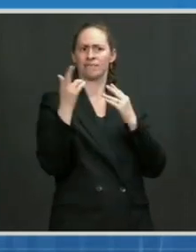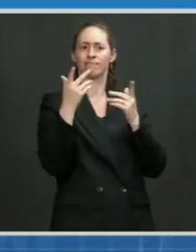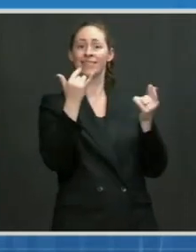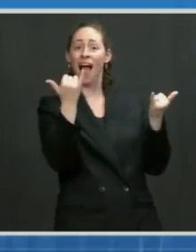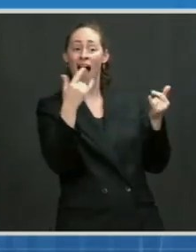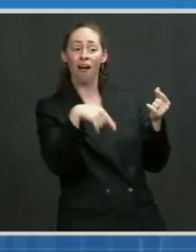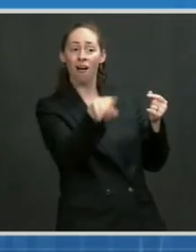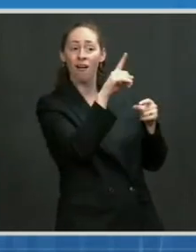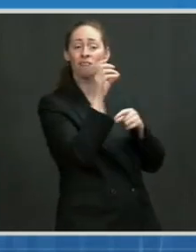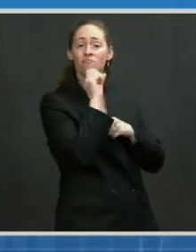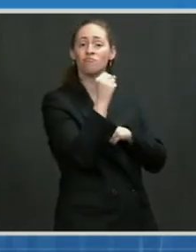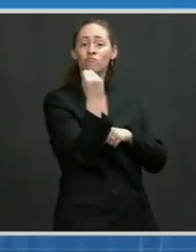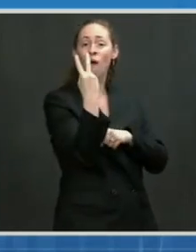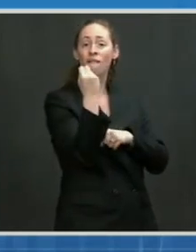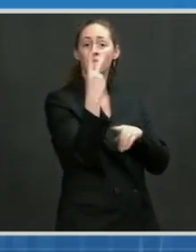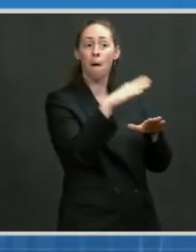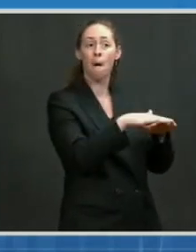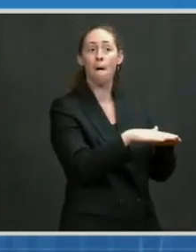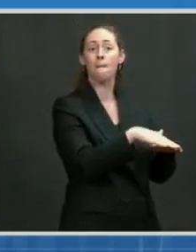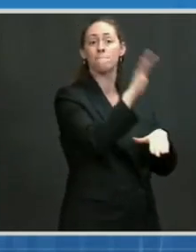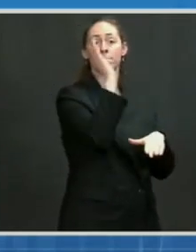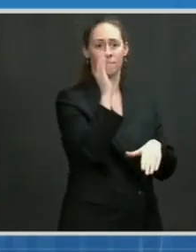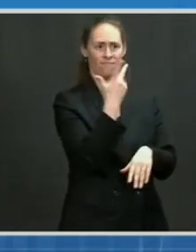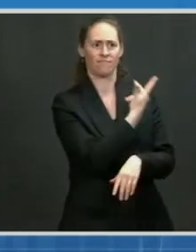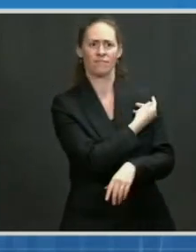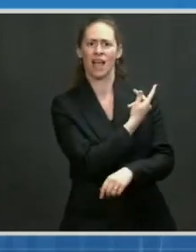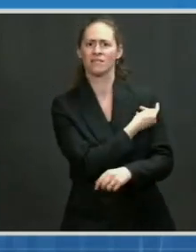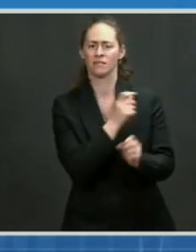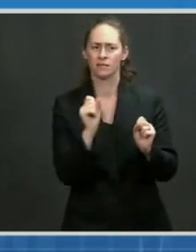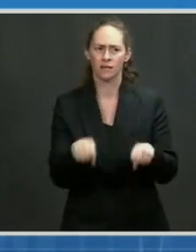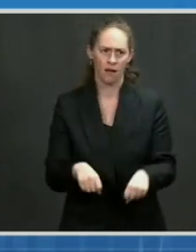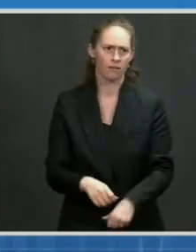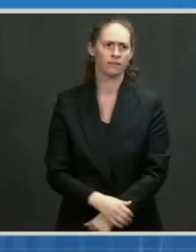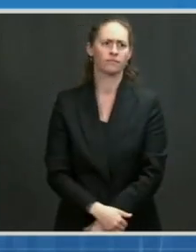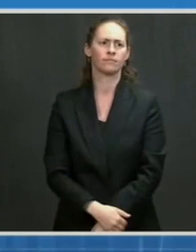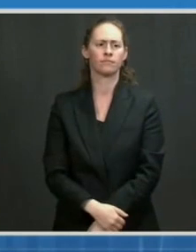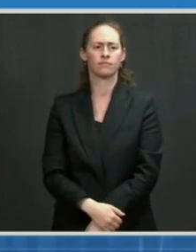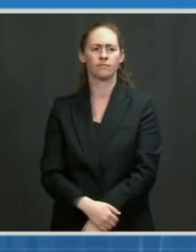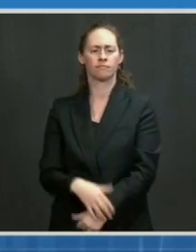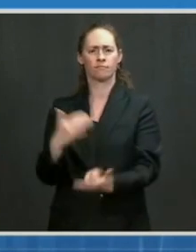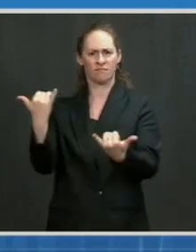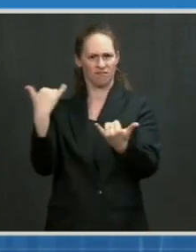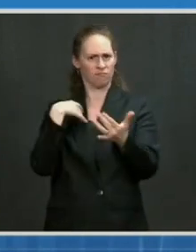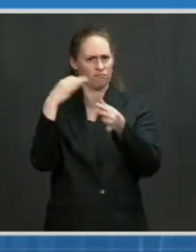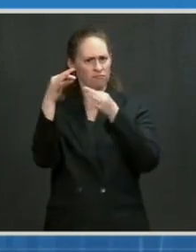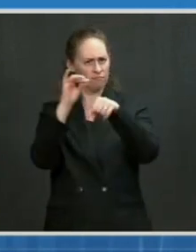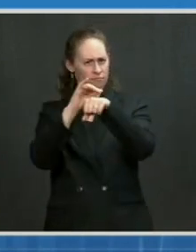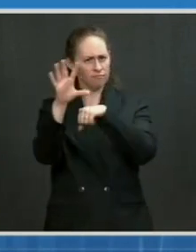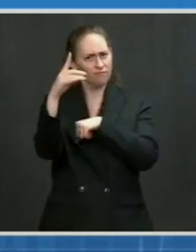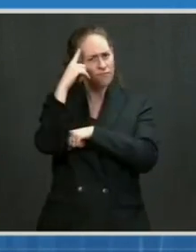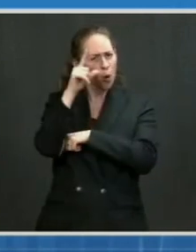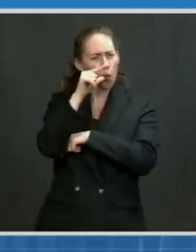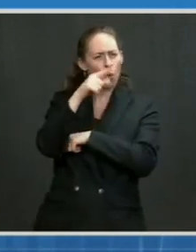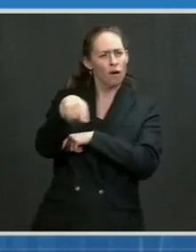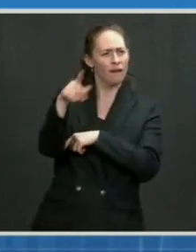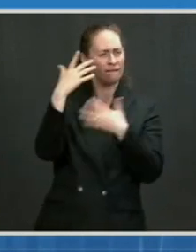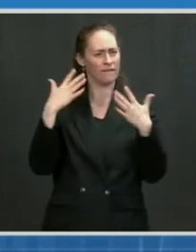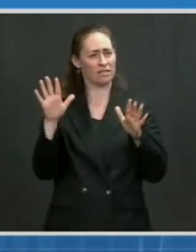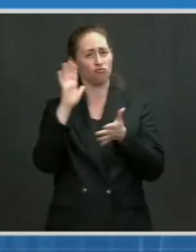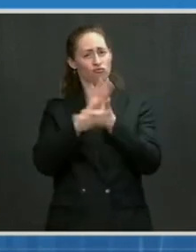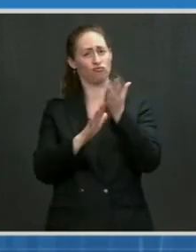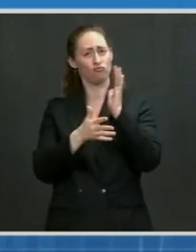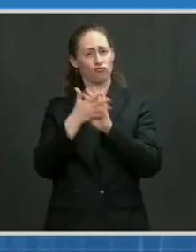Today, CDC is updating our guidance for fully vaccinated people. Anyone who is fully vaccinated